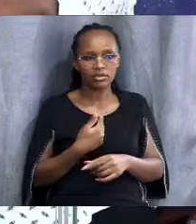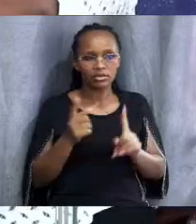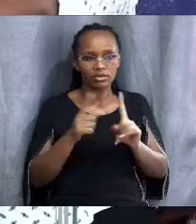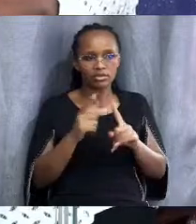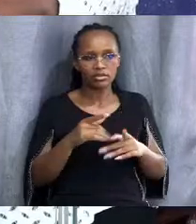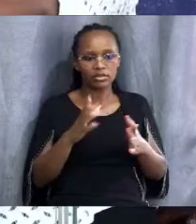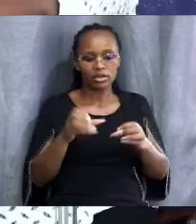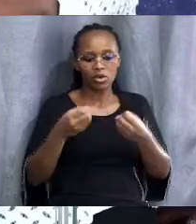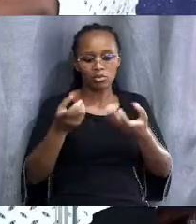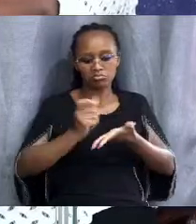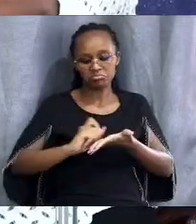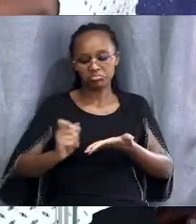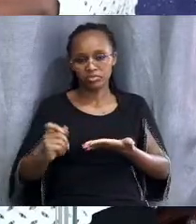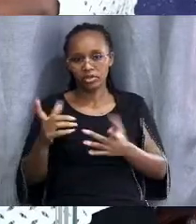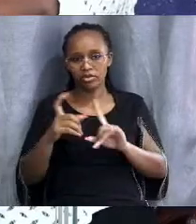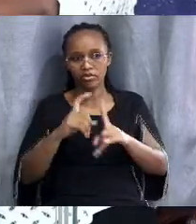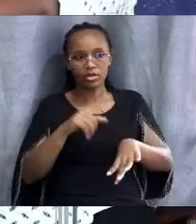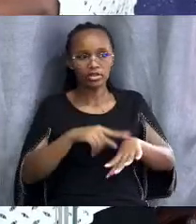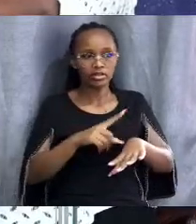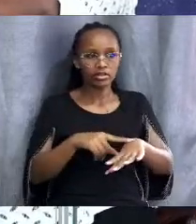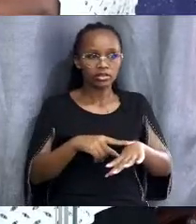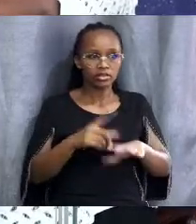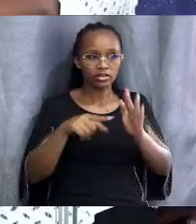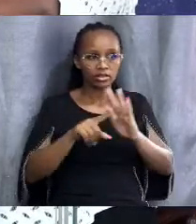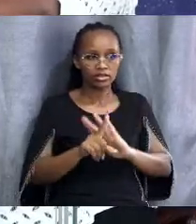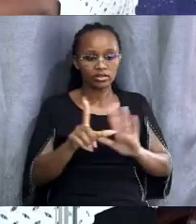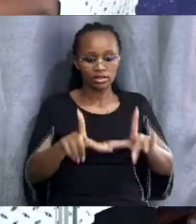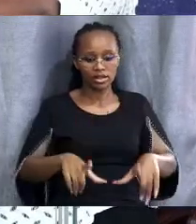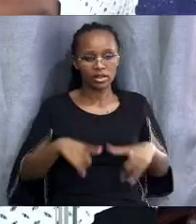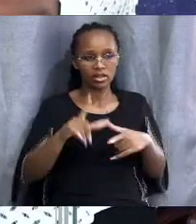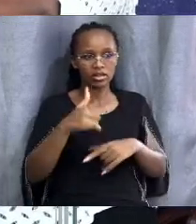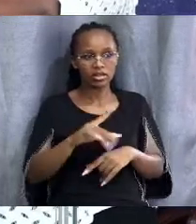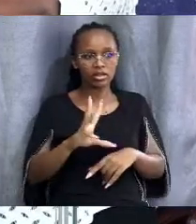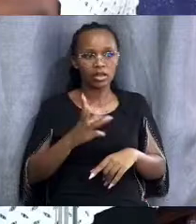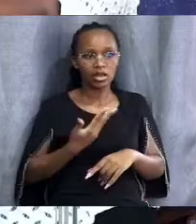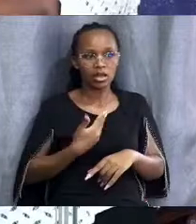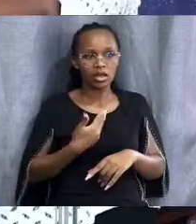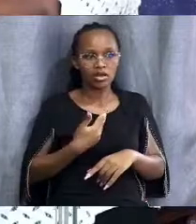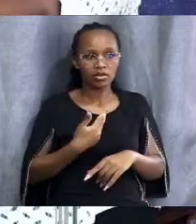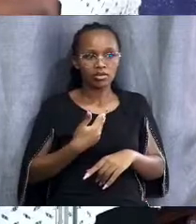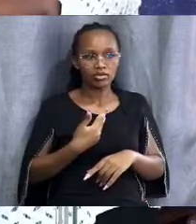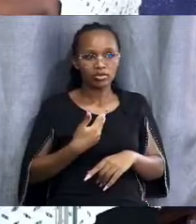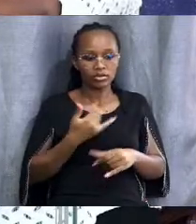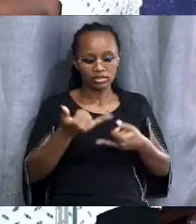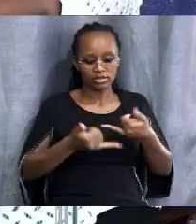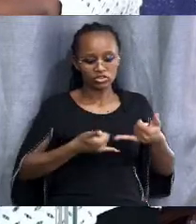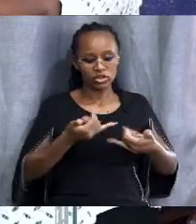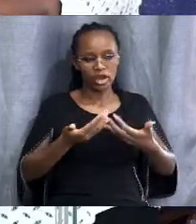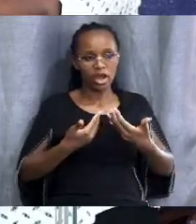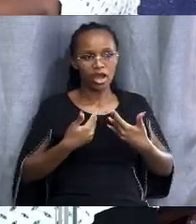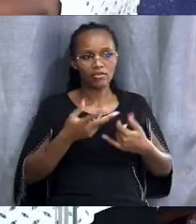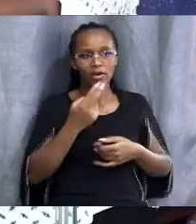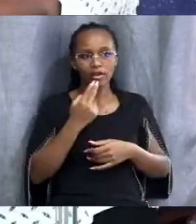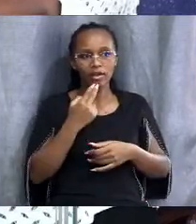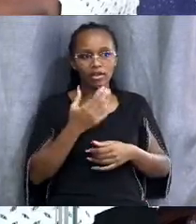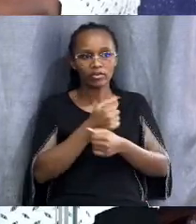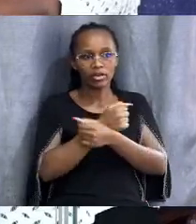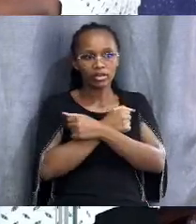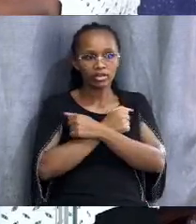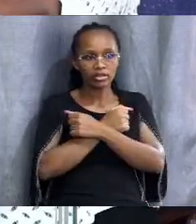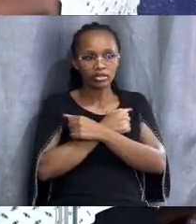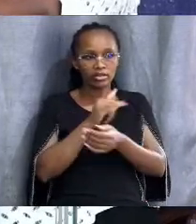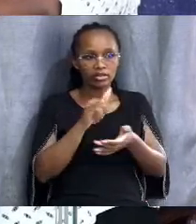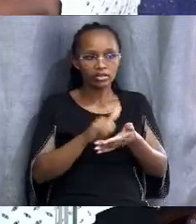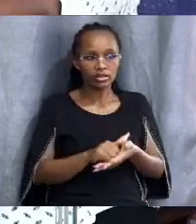this tribute to you. From the moment you entered my life, you brought an abundance of joy, laughter, and love